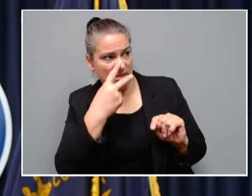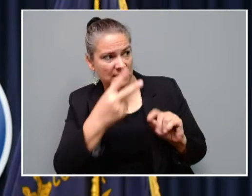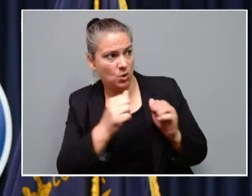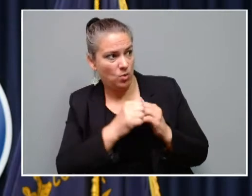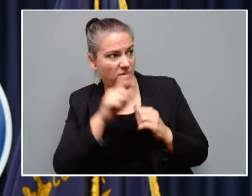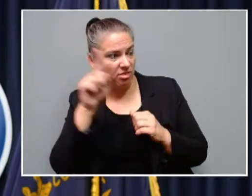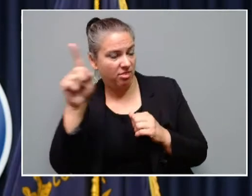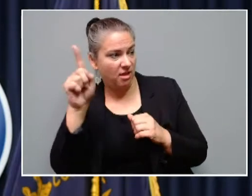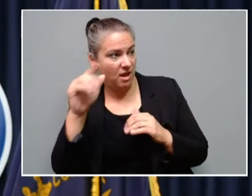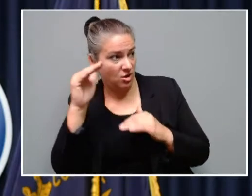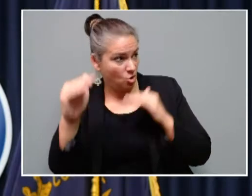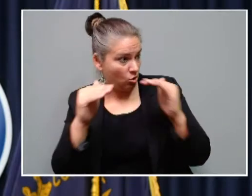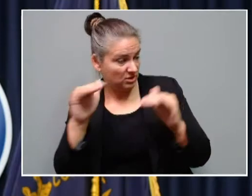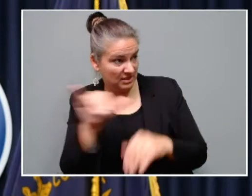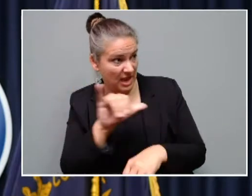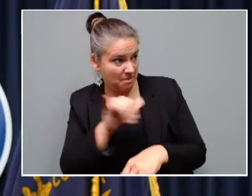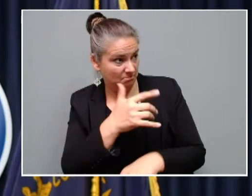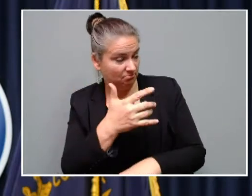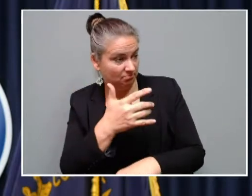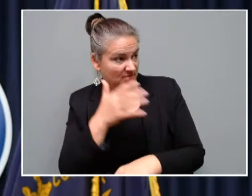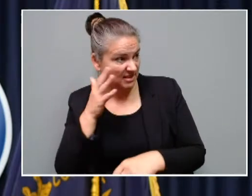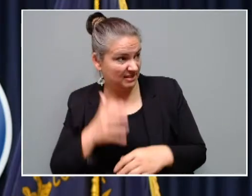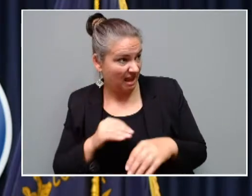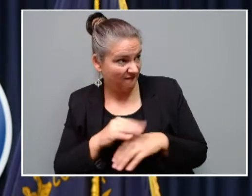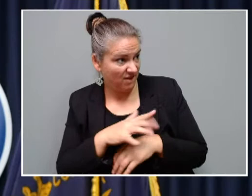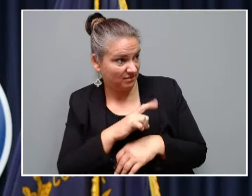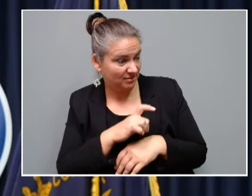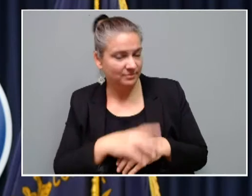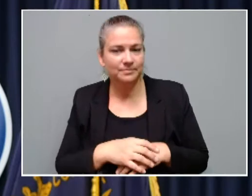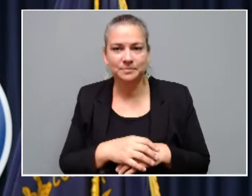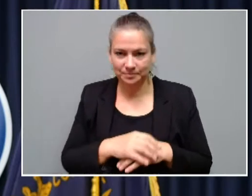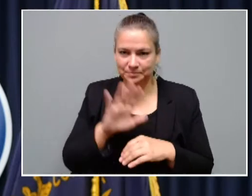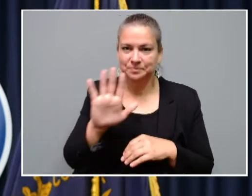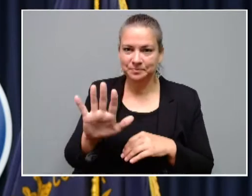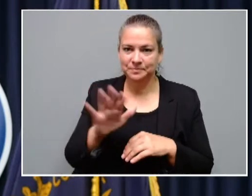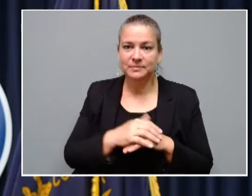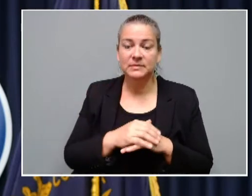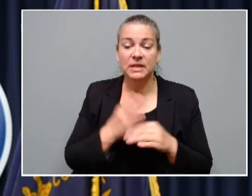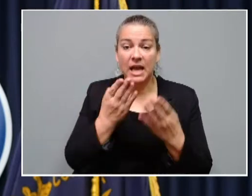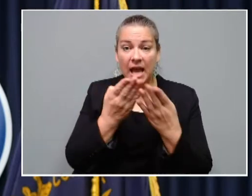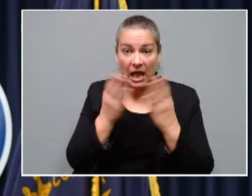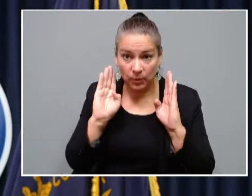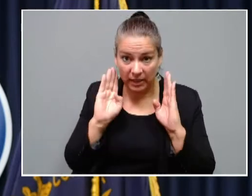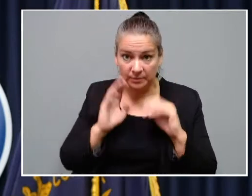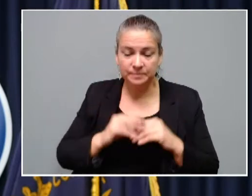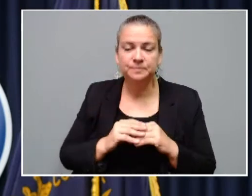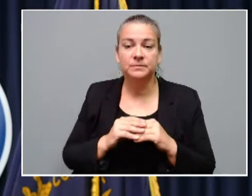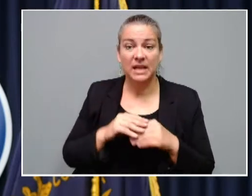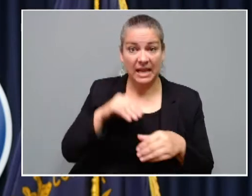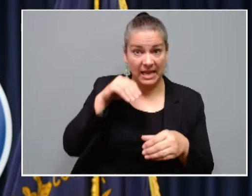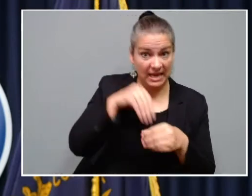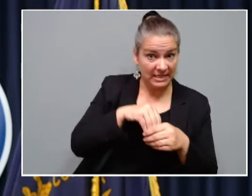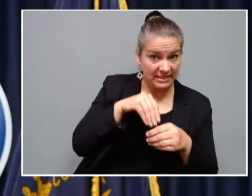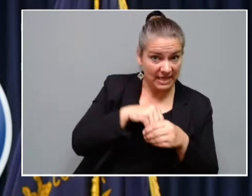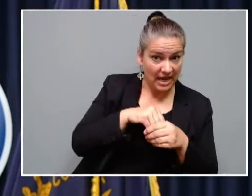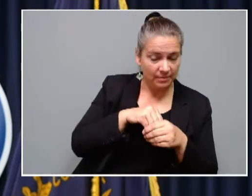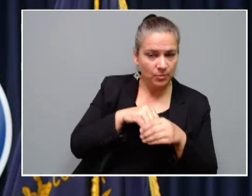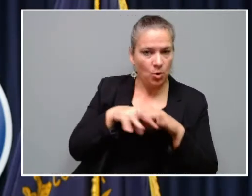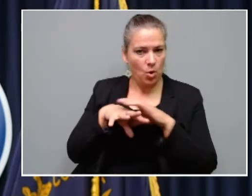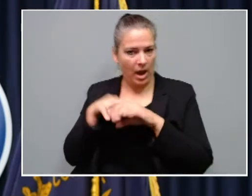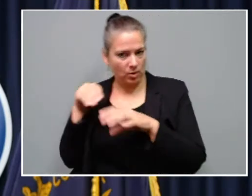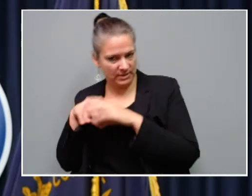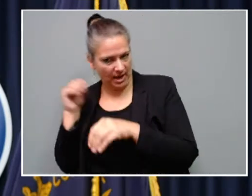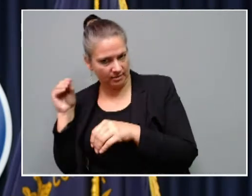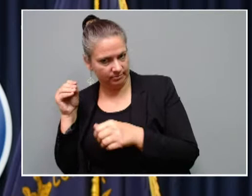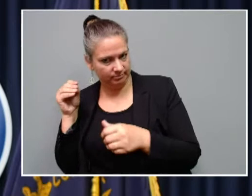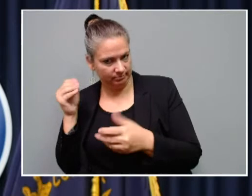you. All right, for Halloween, be mindful of whether you are inside or outside. Certainly when you are inside